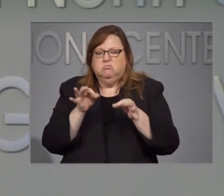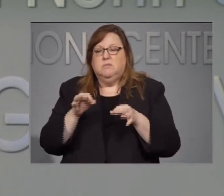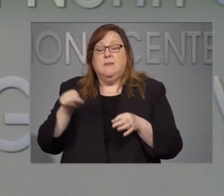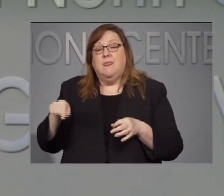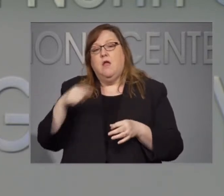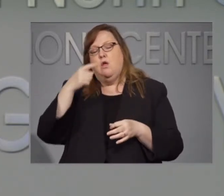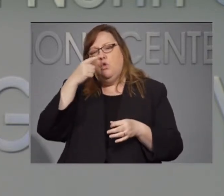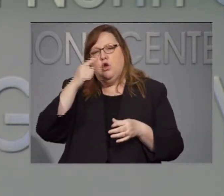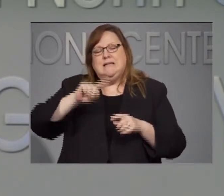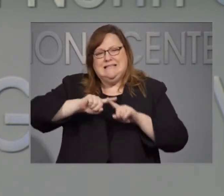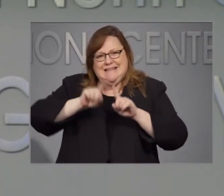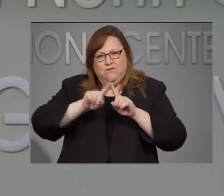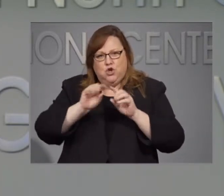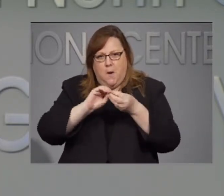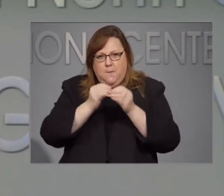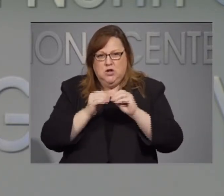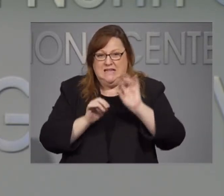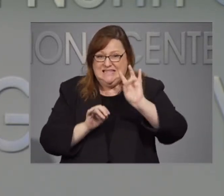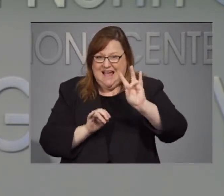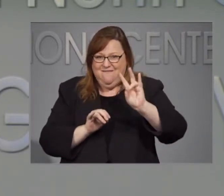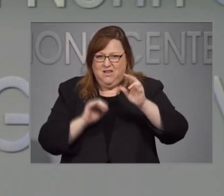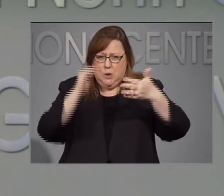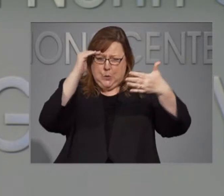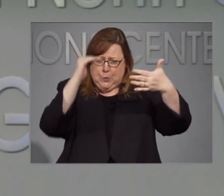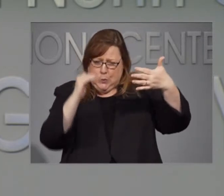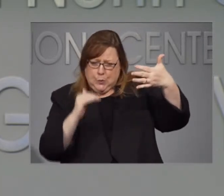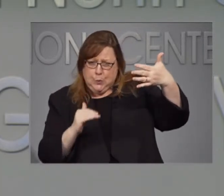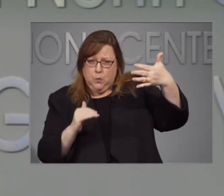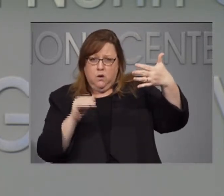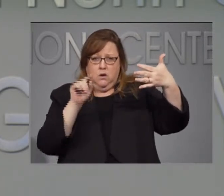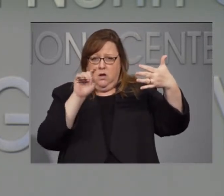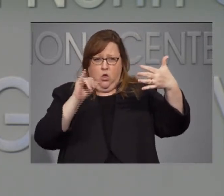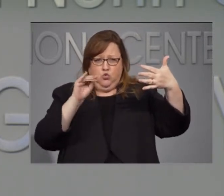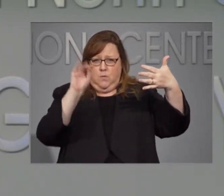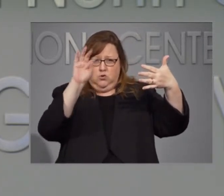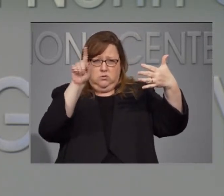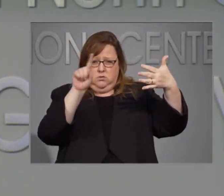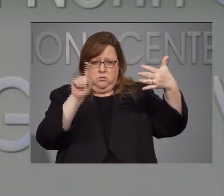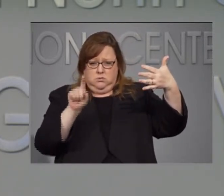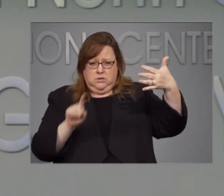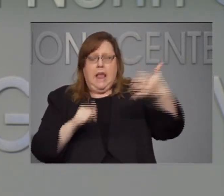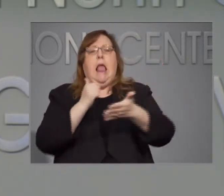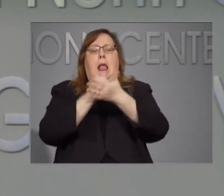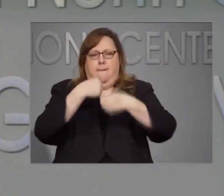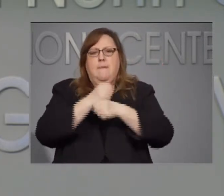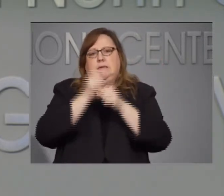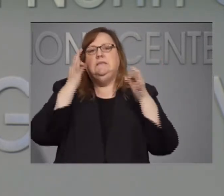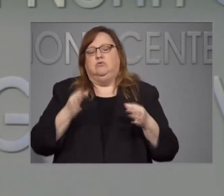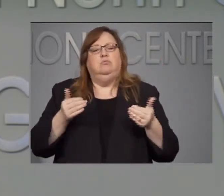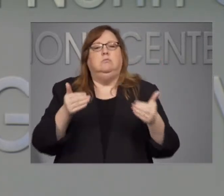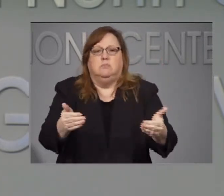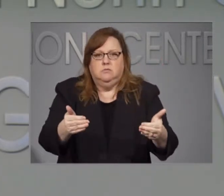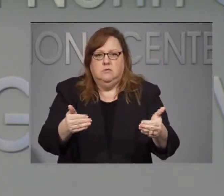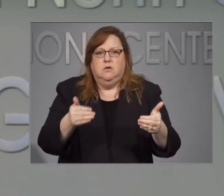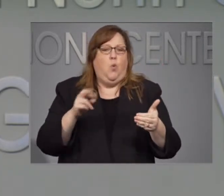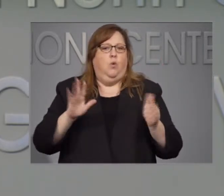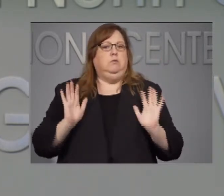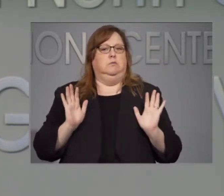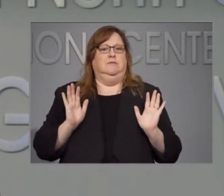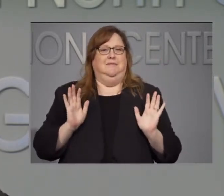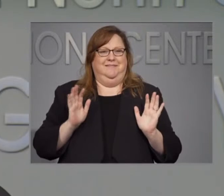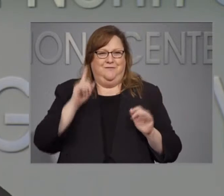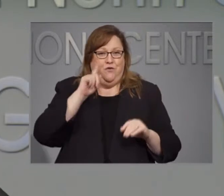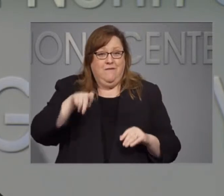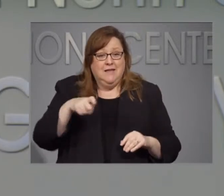in order to make decisions about moving forward into a phase. And I'll let Dr. Cohen address that along